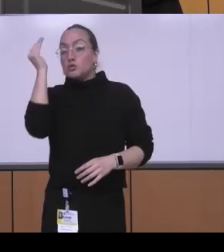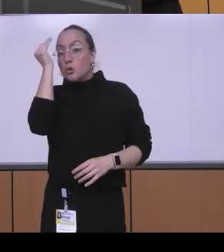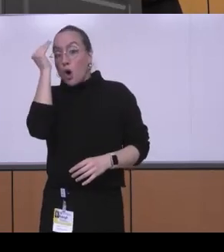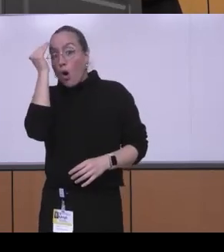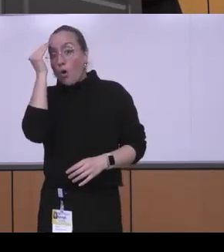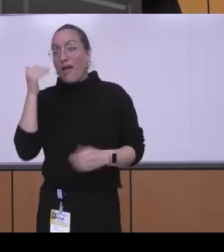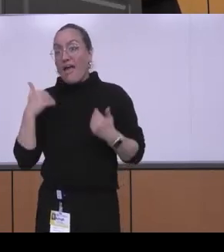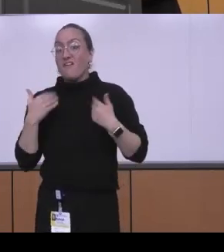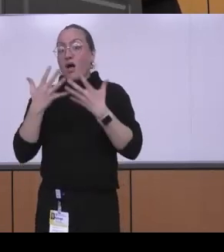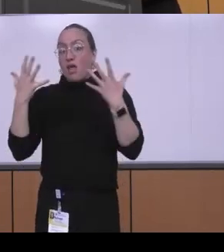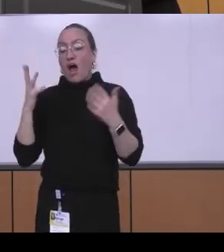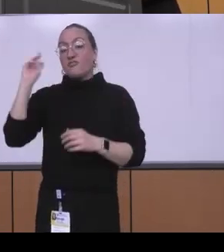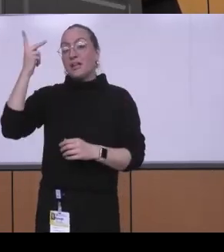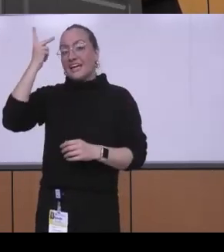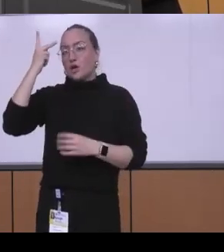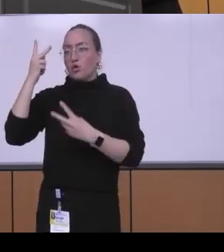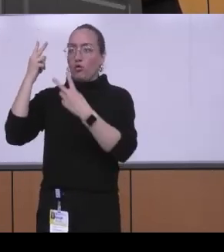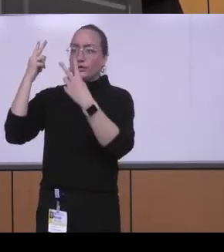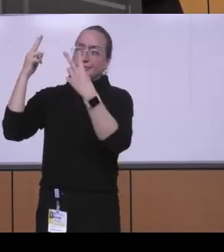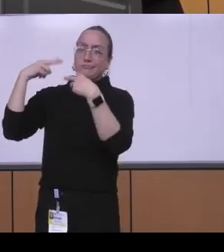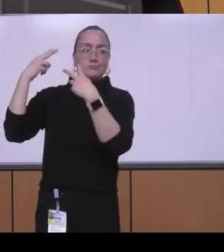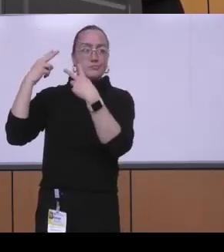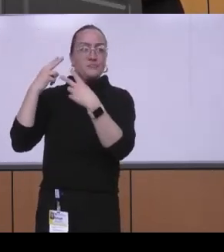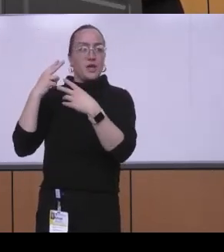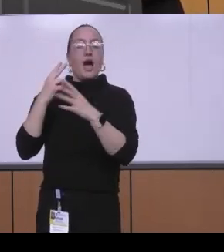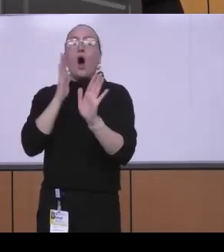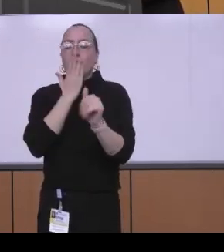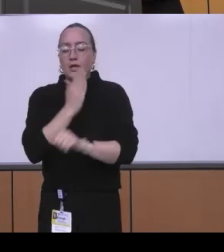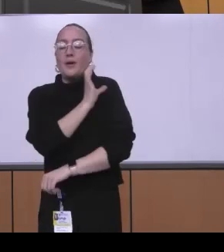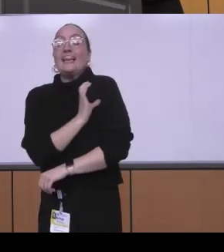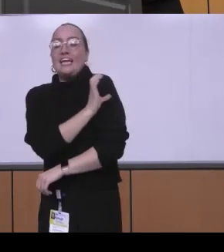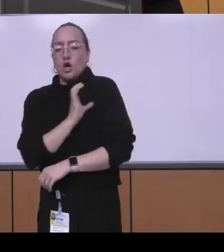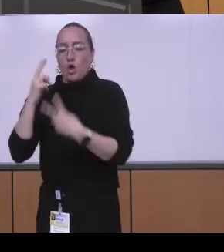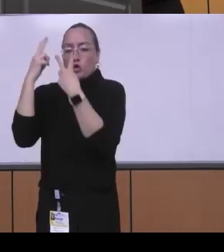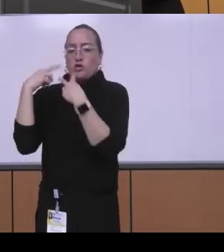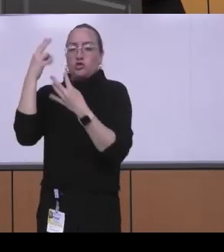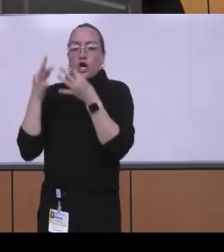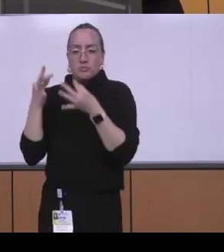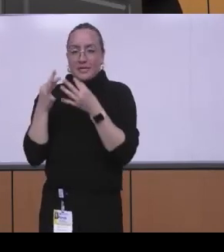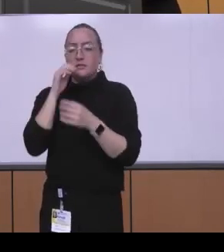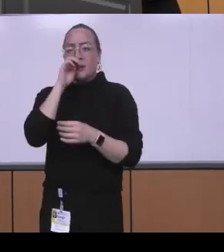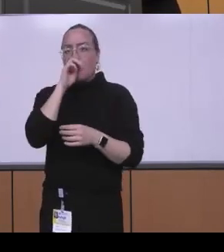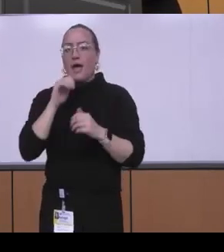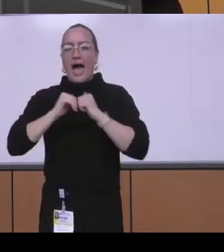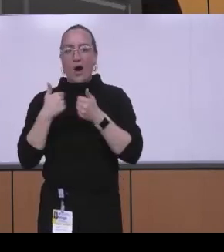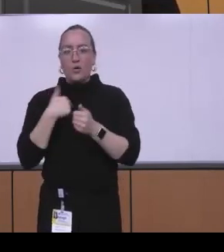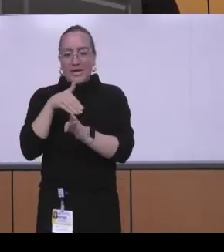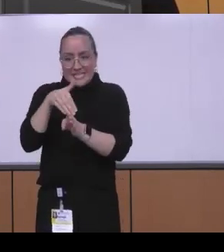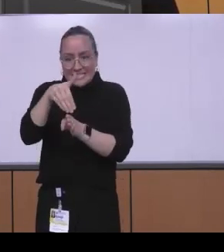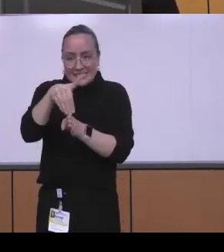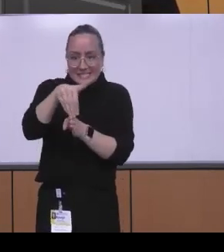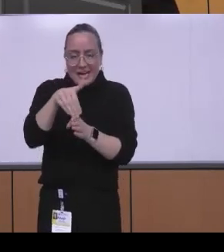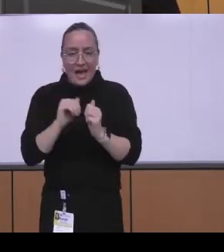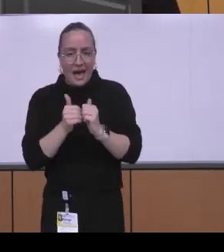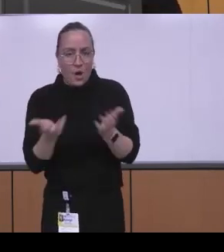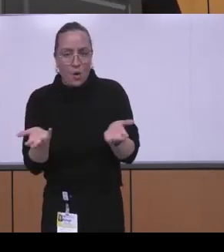for clinical judgment. So what advice could you give us for how to surf that line? Well, that's complicated. Of course, you should